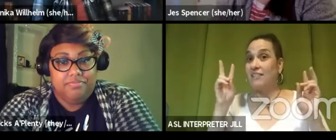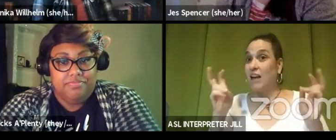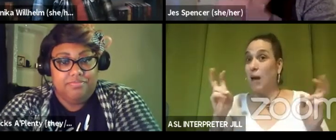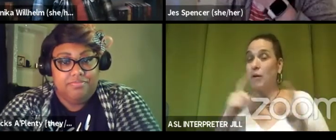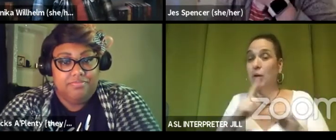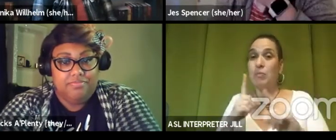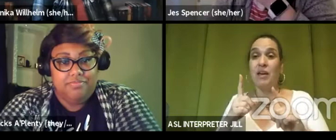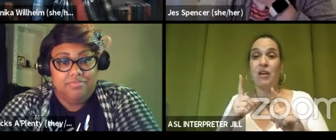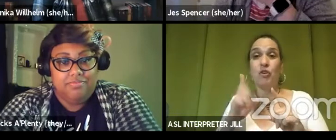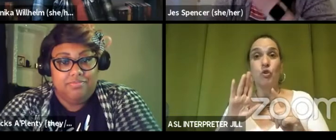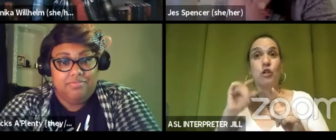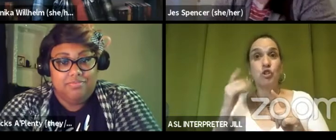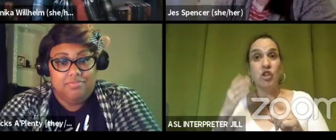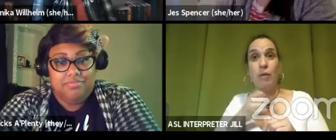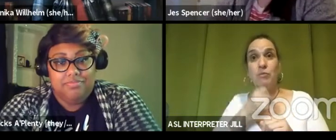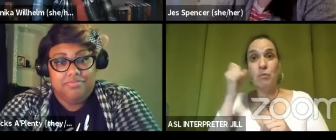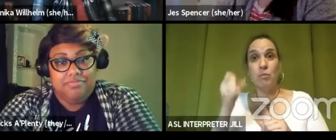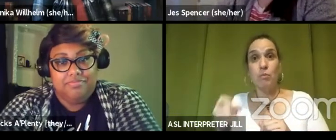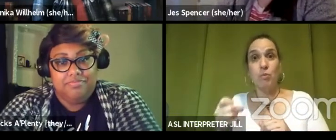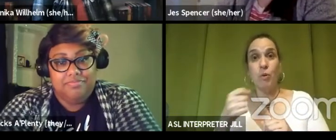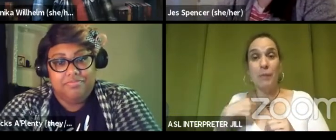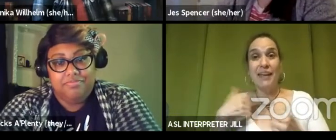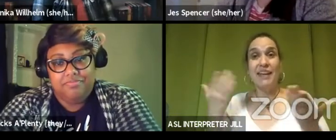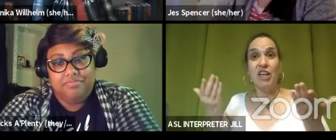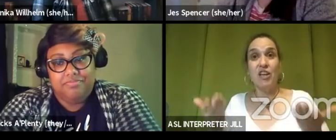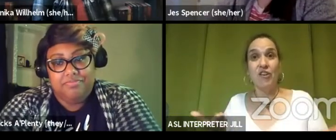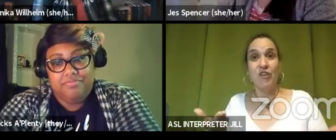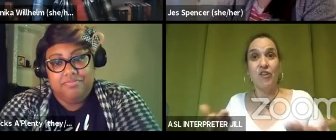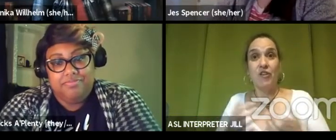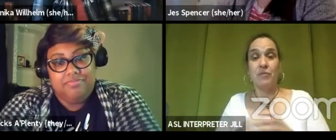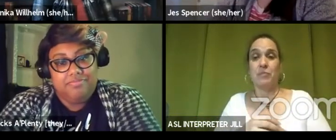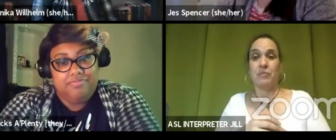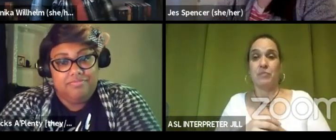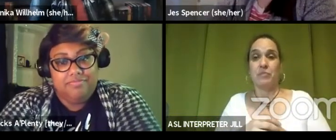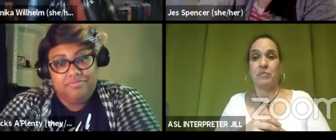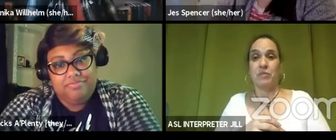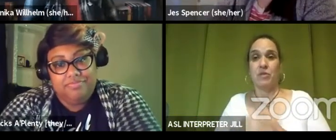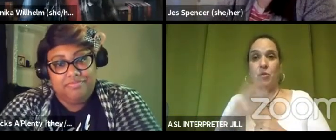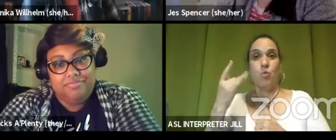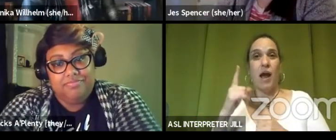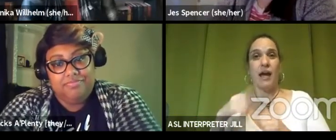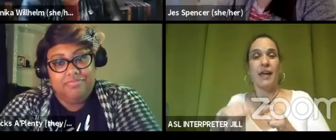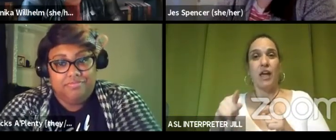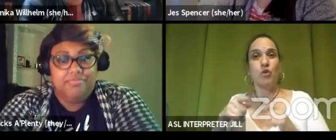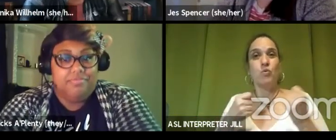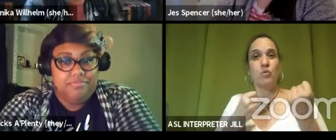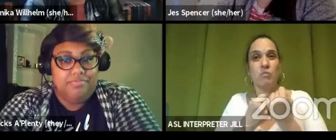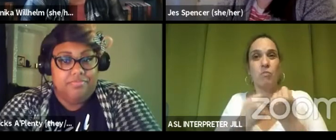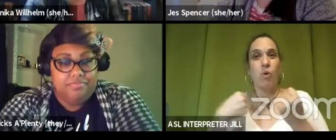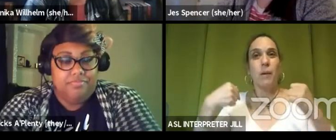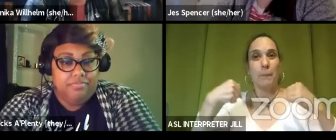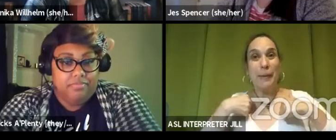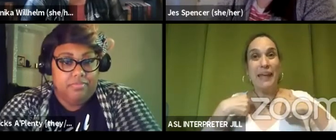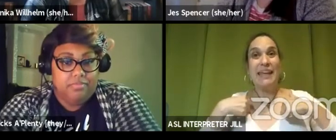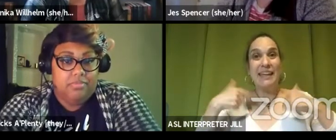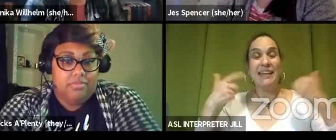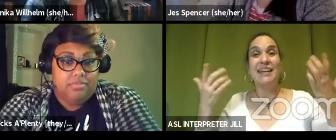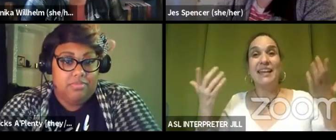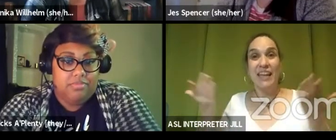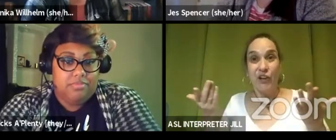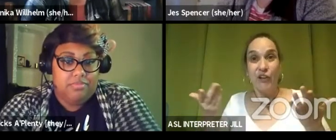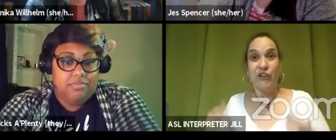to get me here. So, like, why can't you support me here? You know? And it's